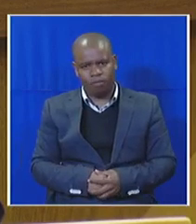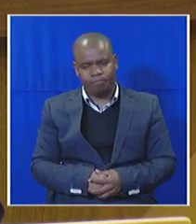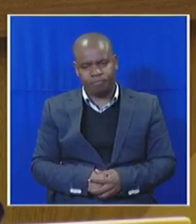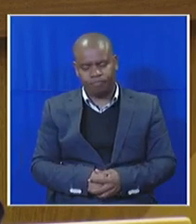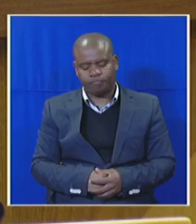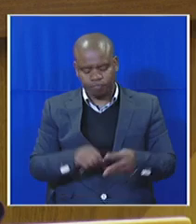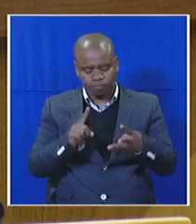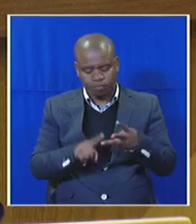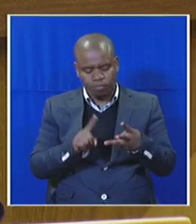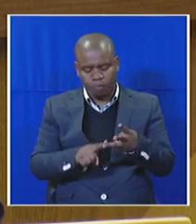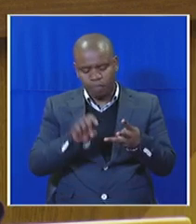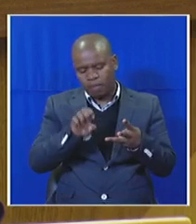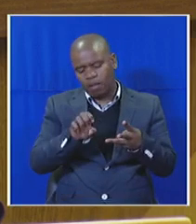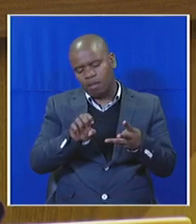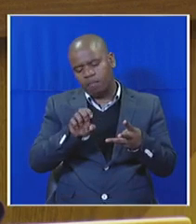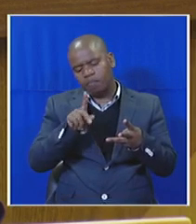Ekurhuleni Metro